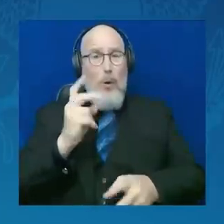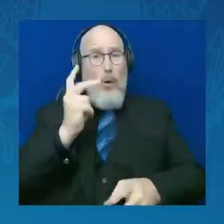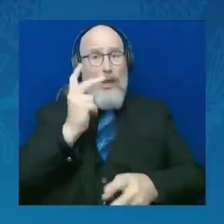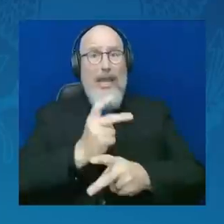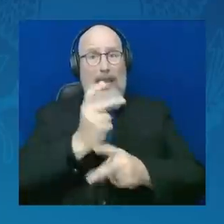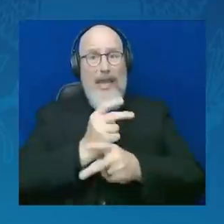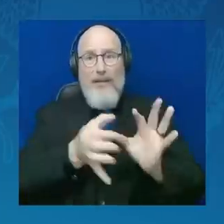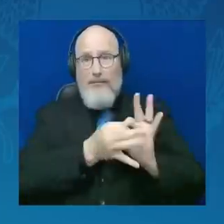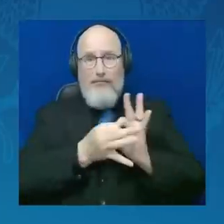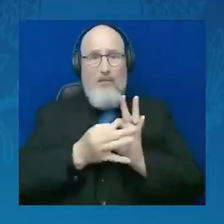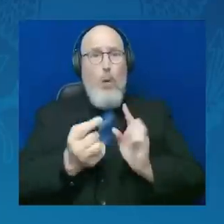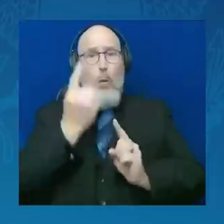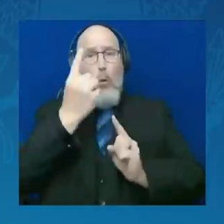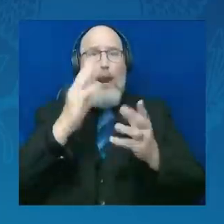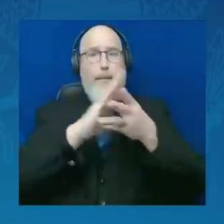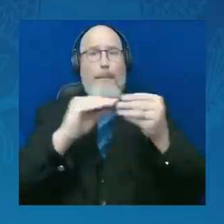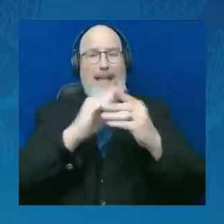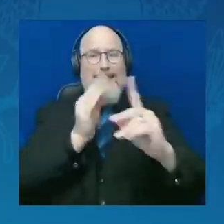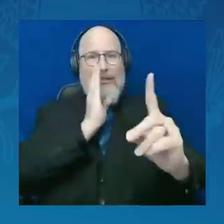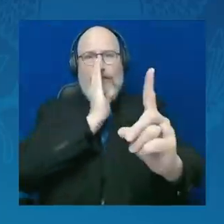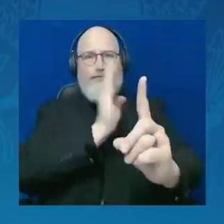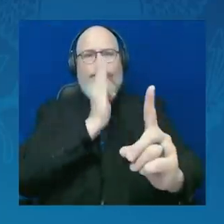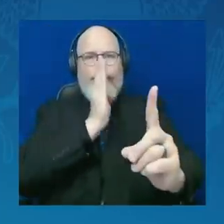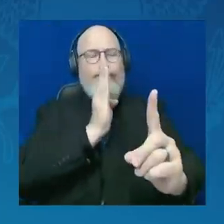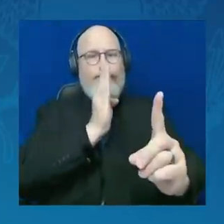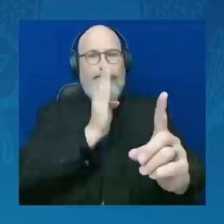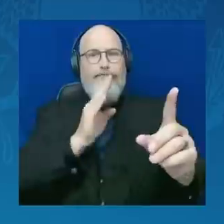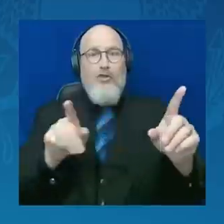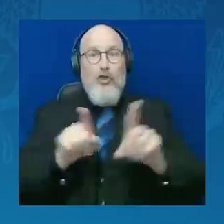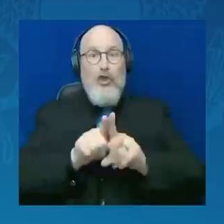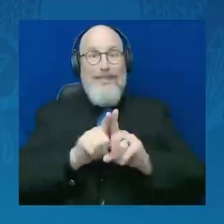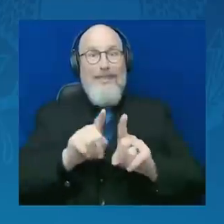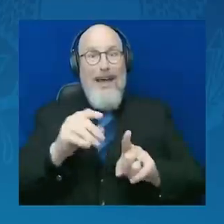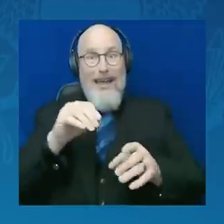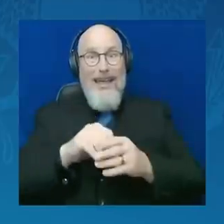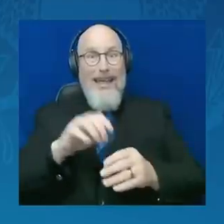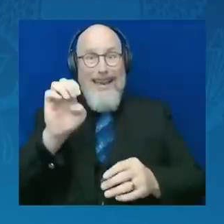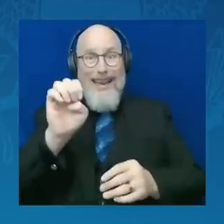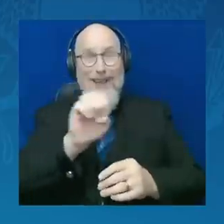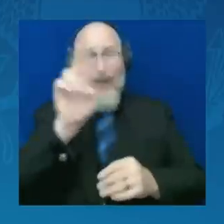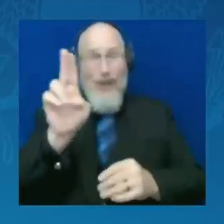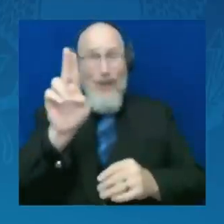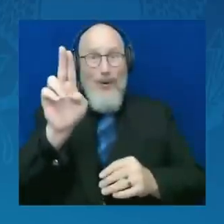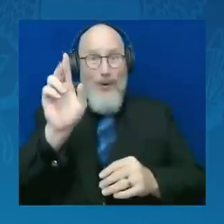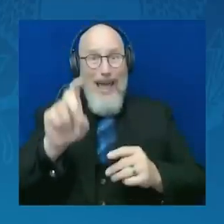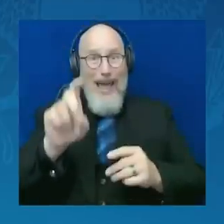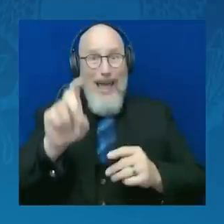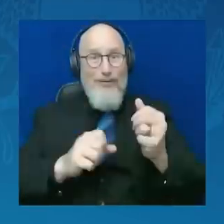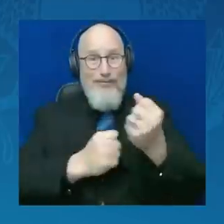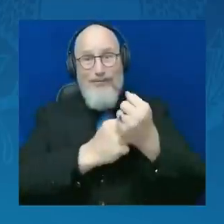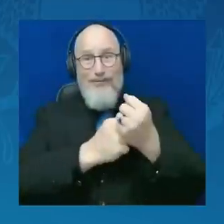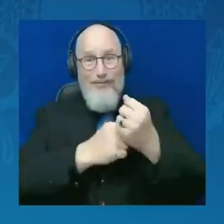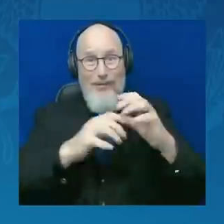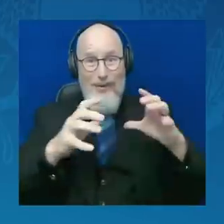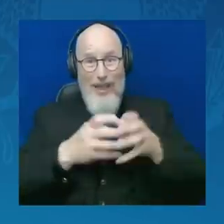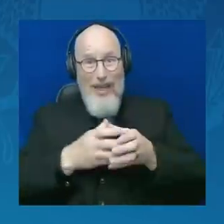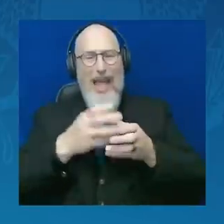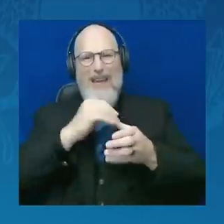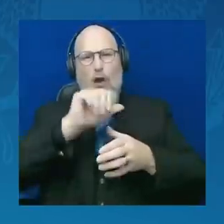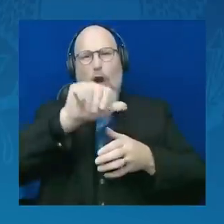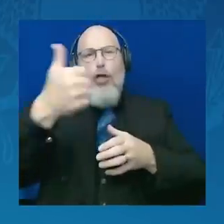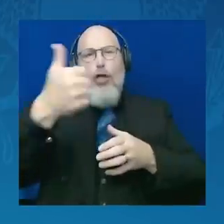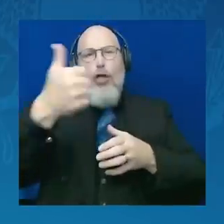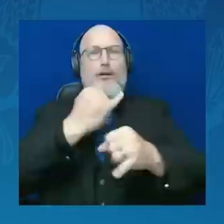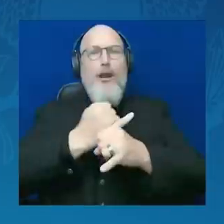have to stand together in the European Union and in all the other international communities. We have to impose more sanctions